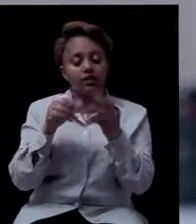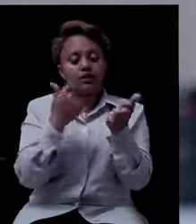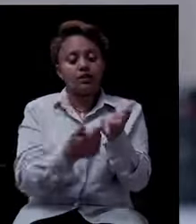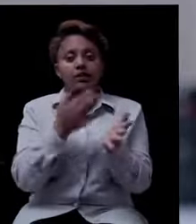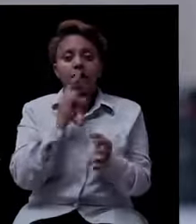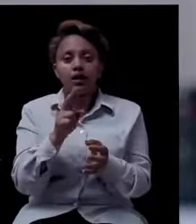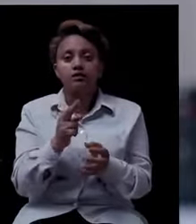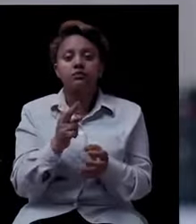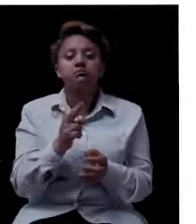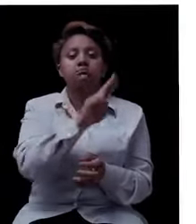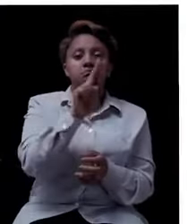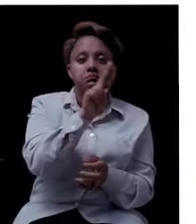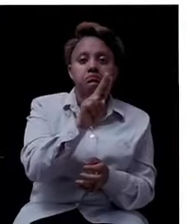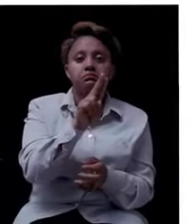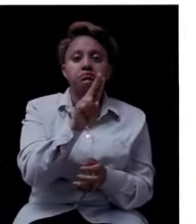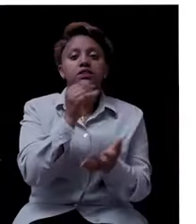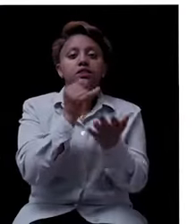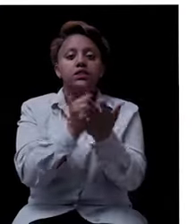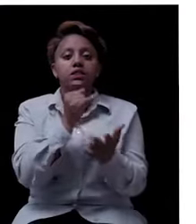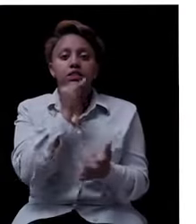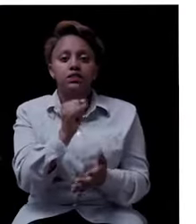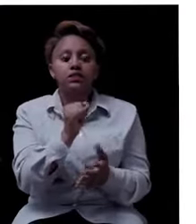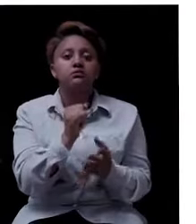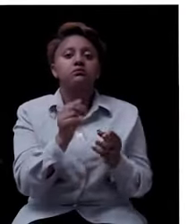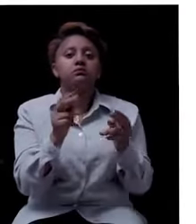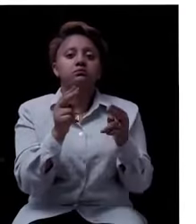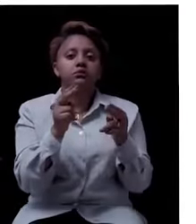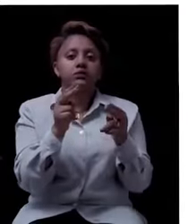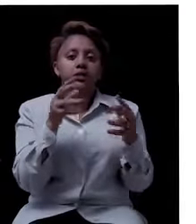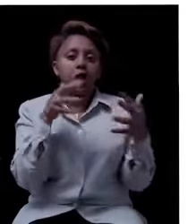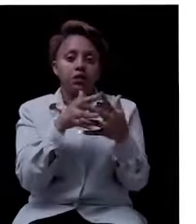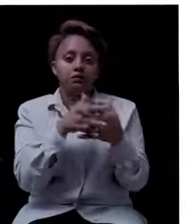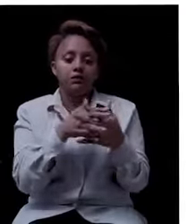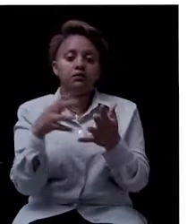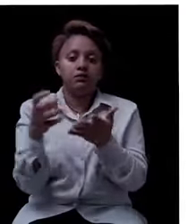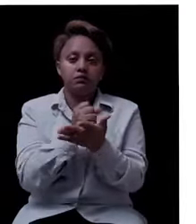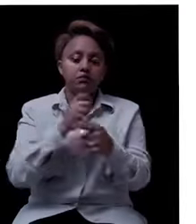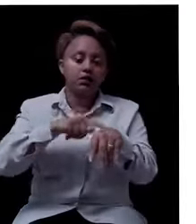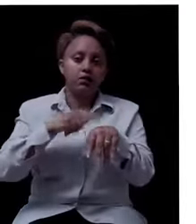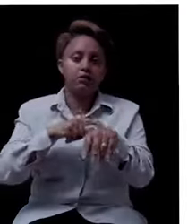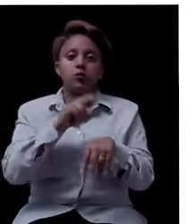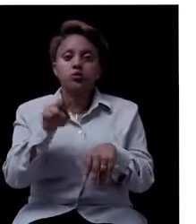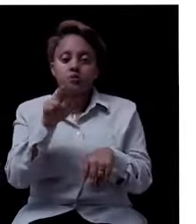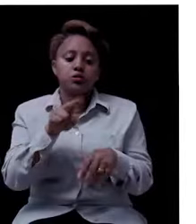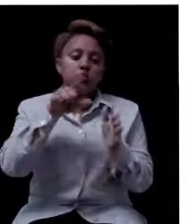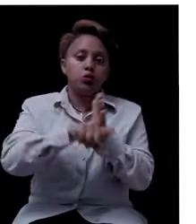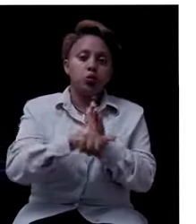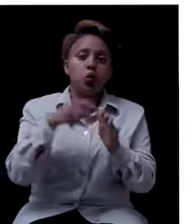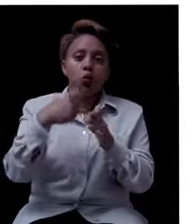pros and cons of embedded systems. It is easily customizable. It takes low power consumption, low